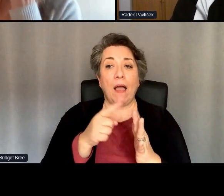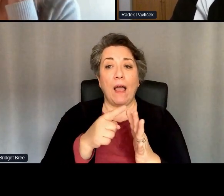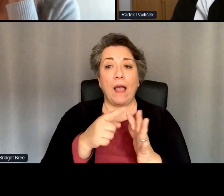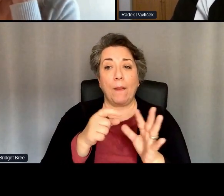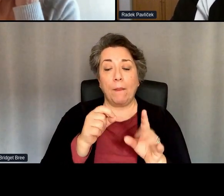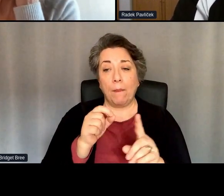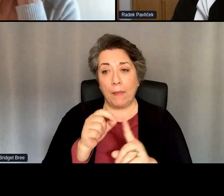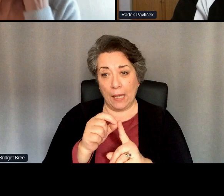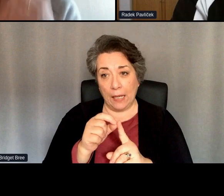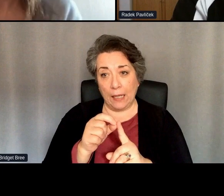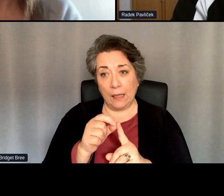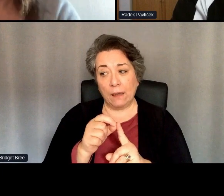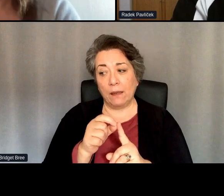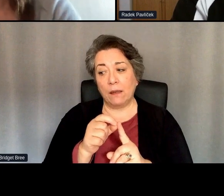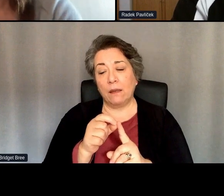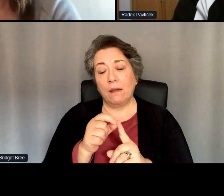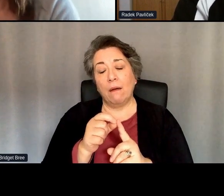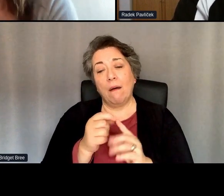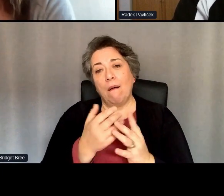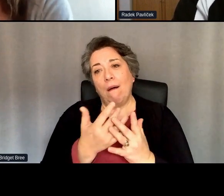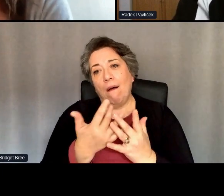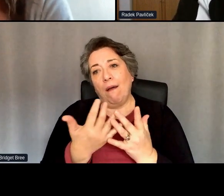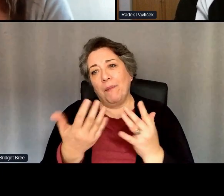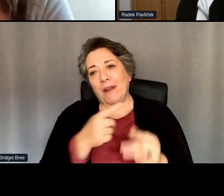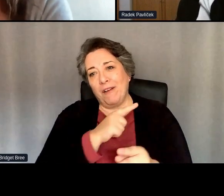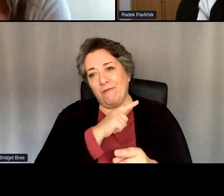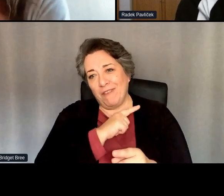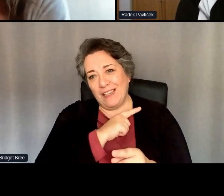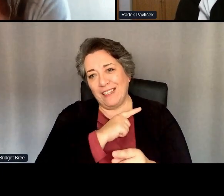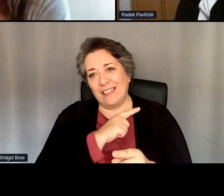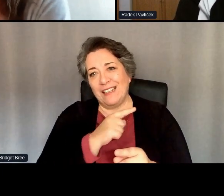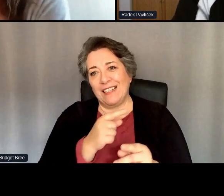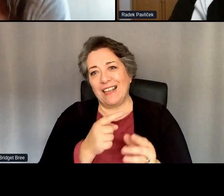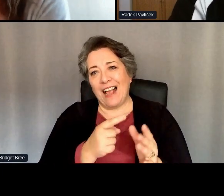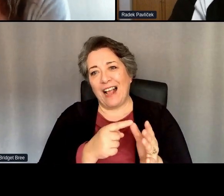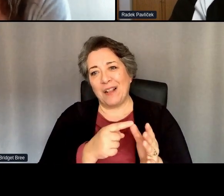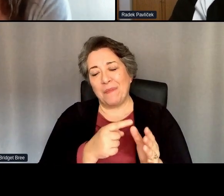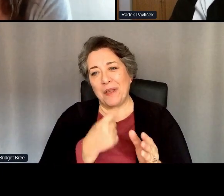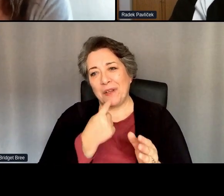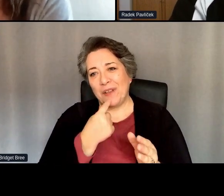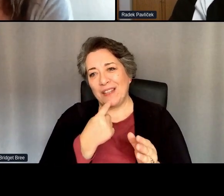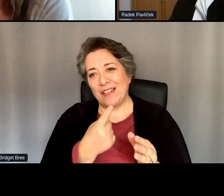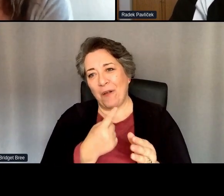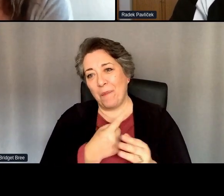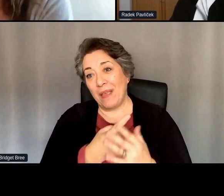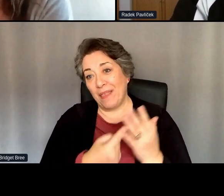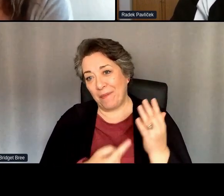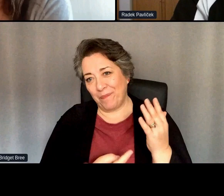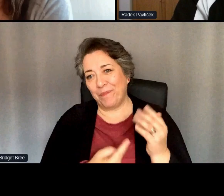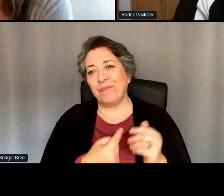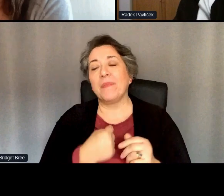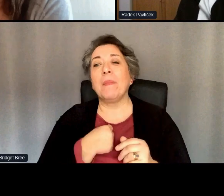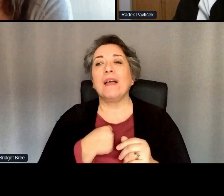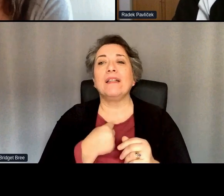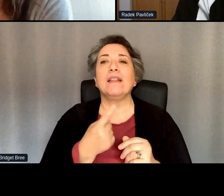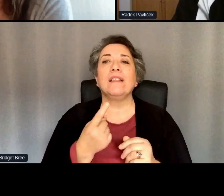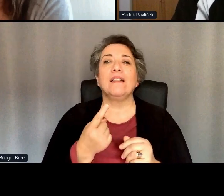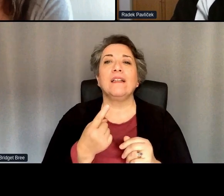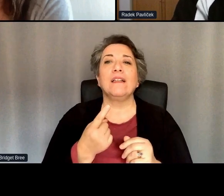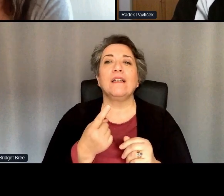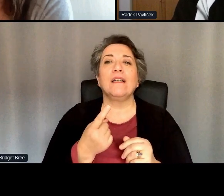many reasons. Alberto mentioned plenty of them, but probably